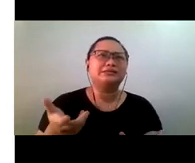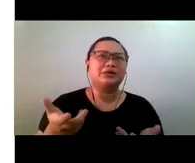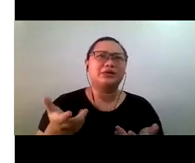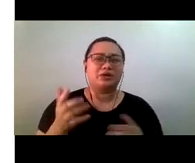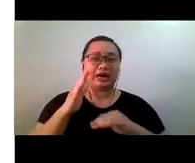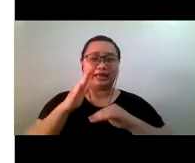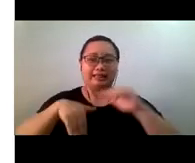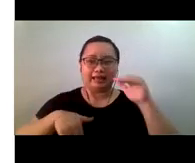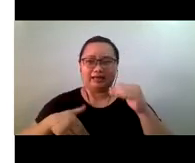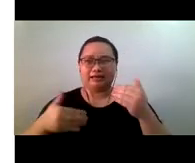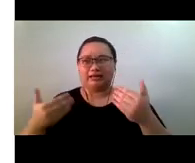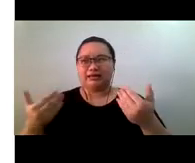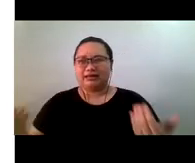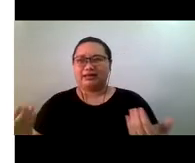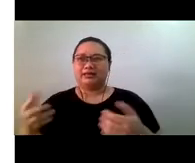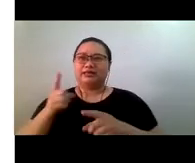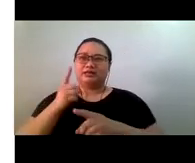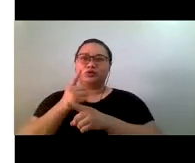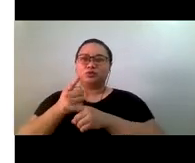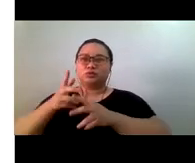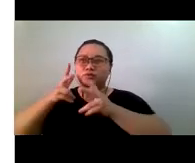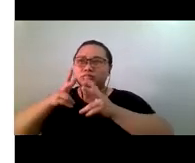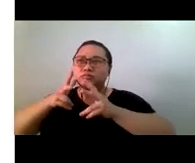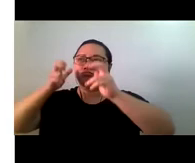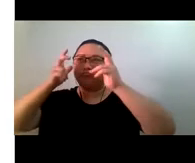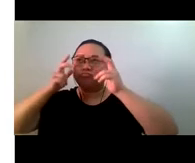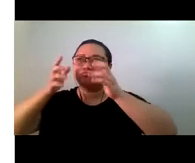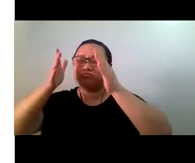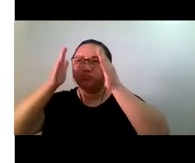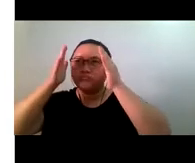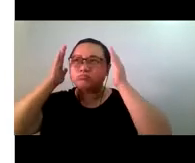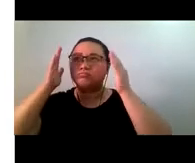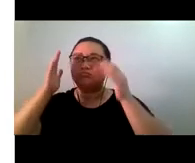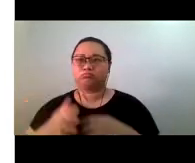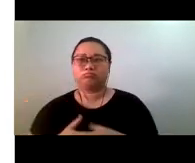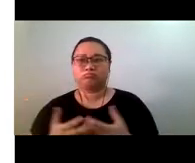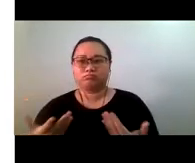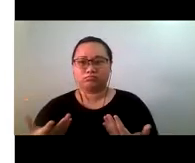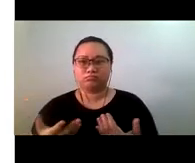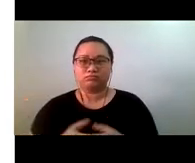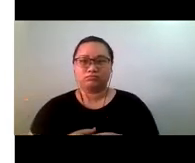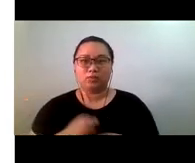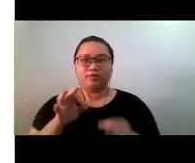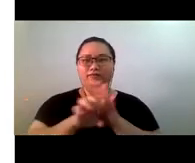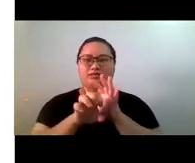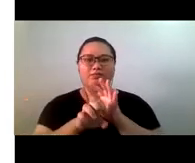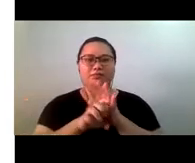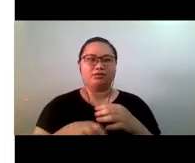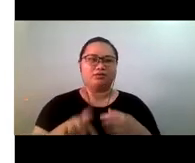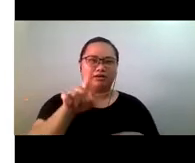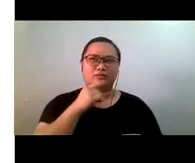it's if the person is presenting an argument, we're getting ready with a counter argument.